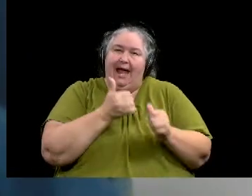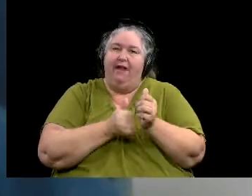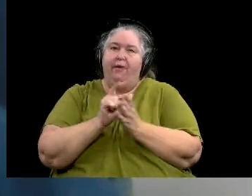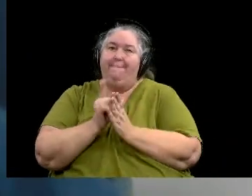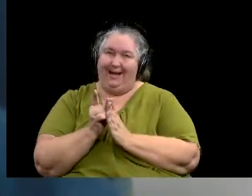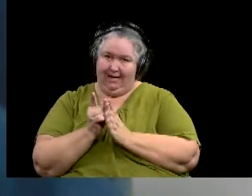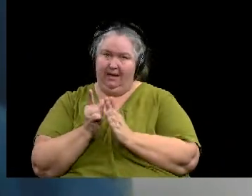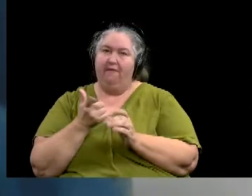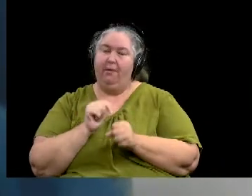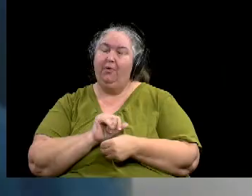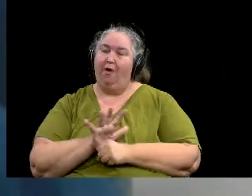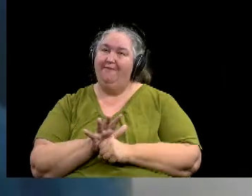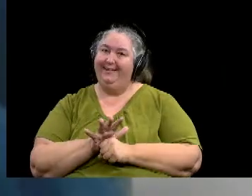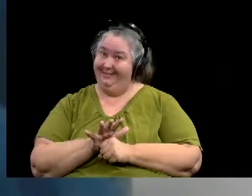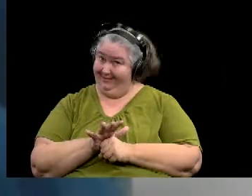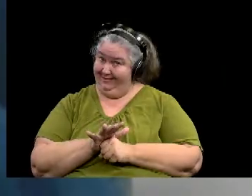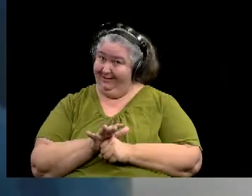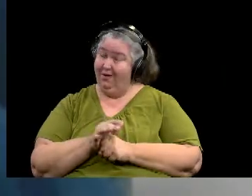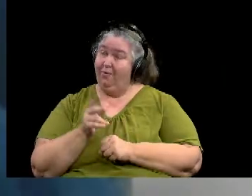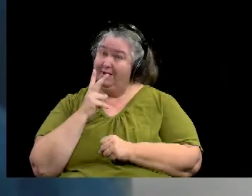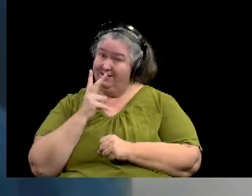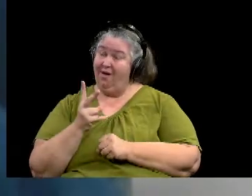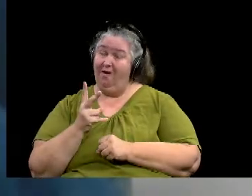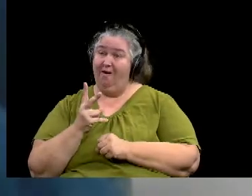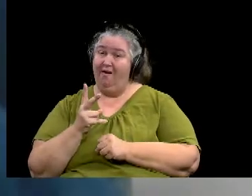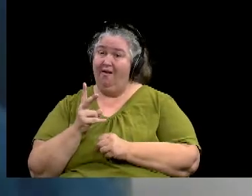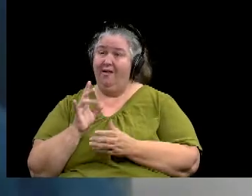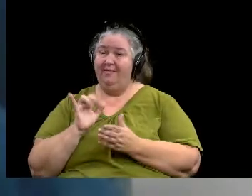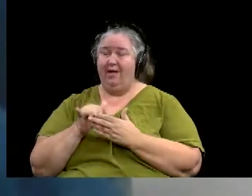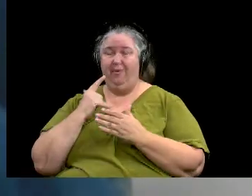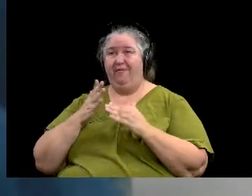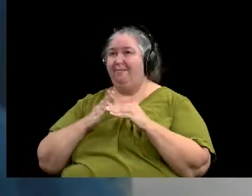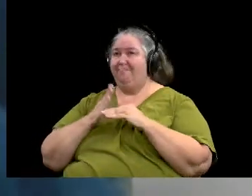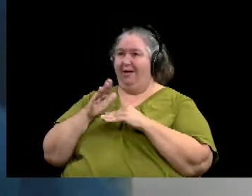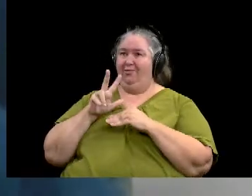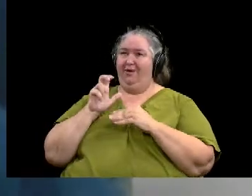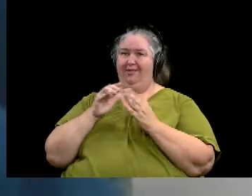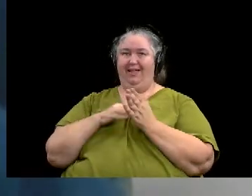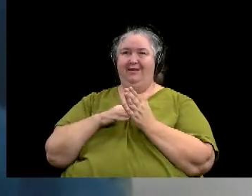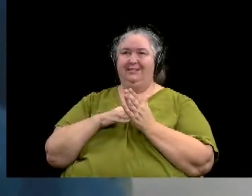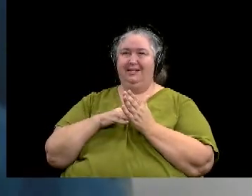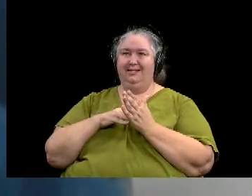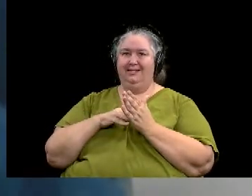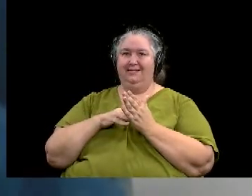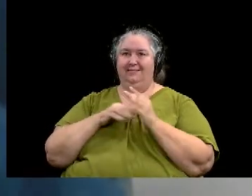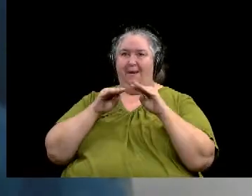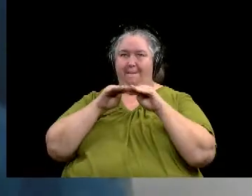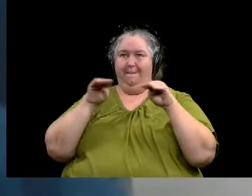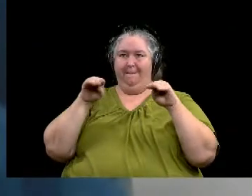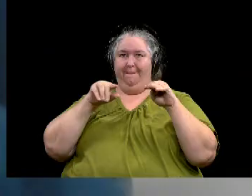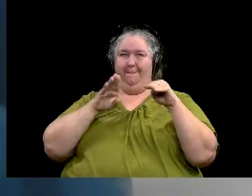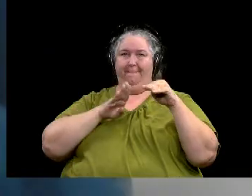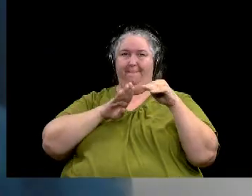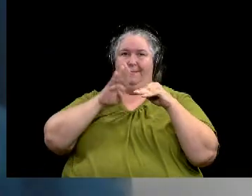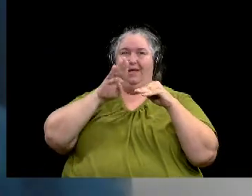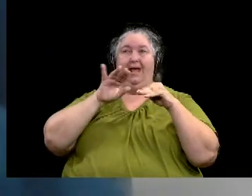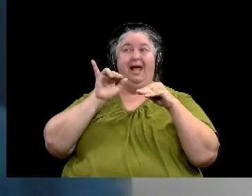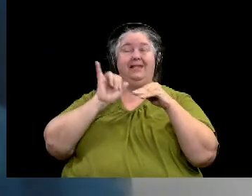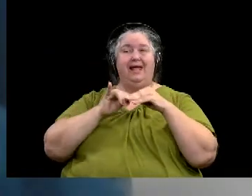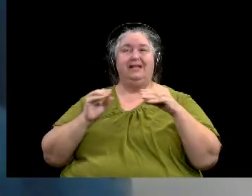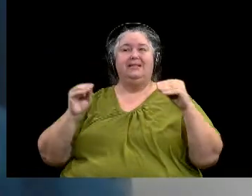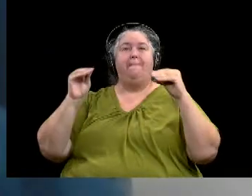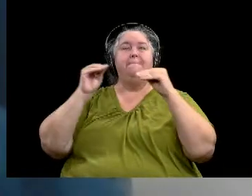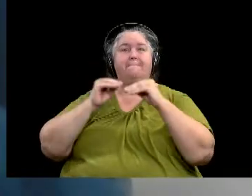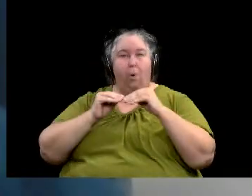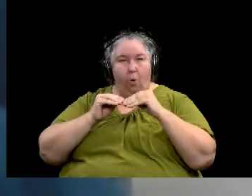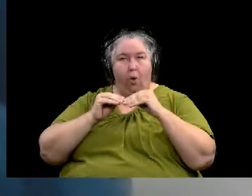300,000 mark, that is actually more than we had in combat deaths during World War II. And this is a war,